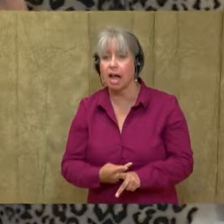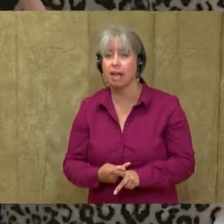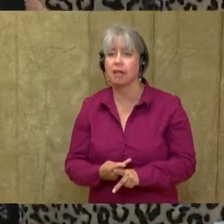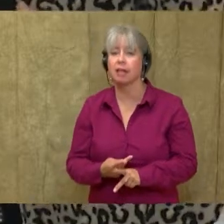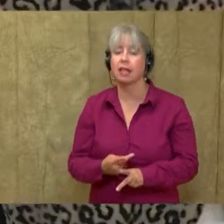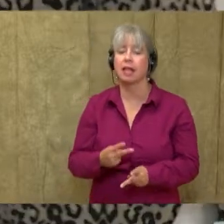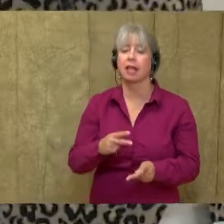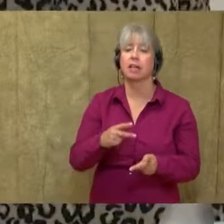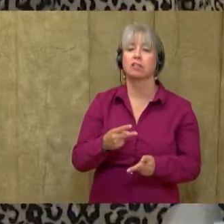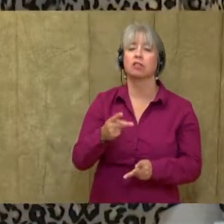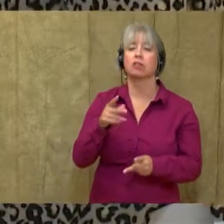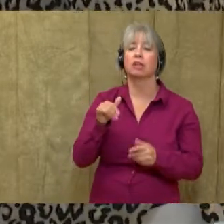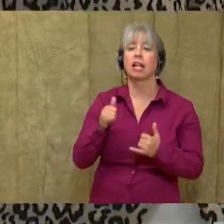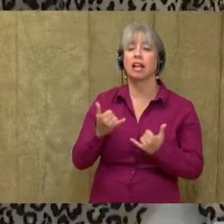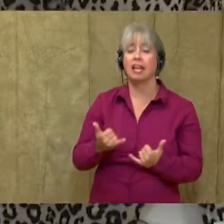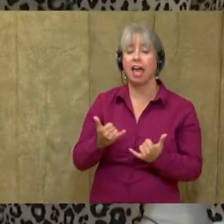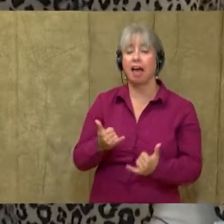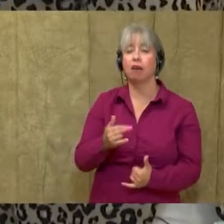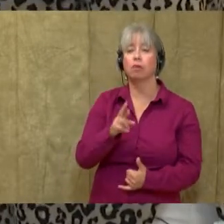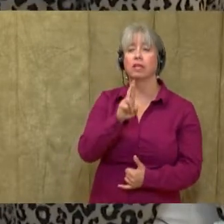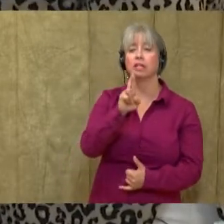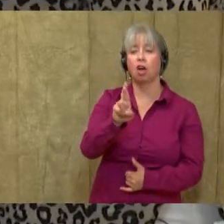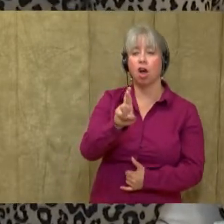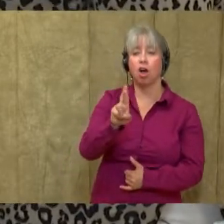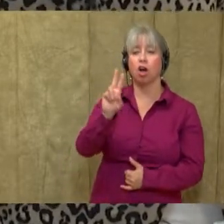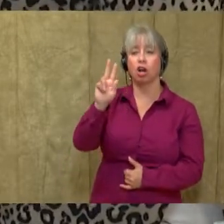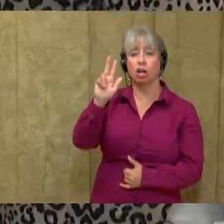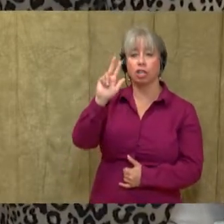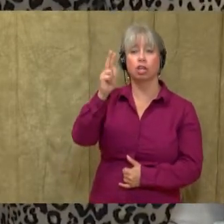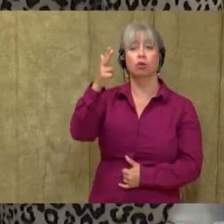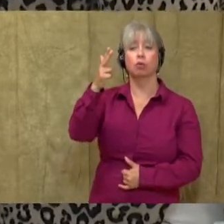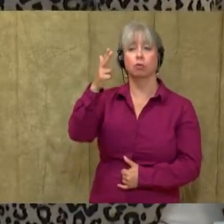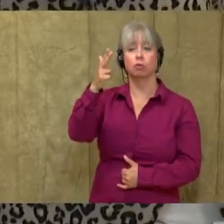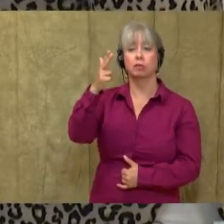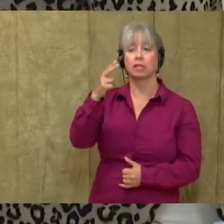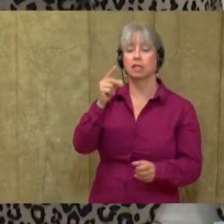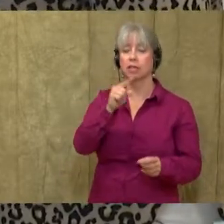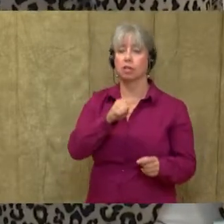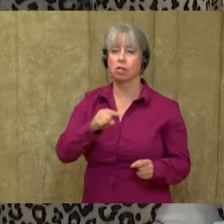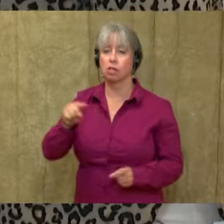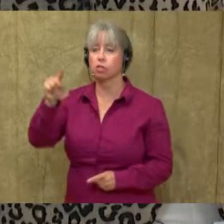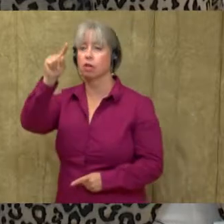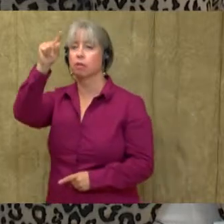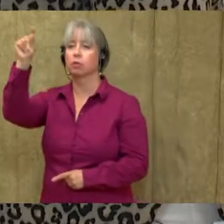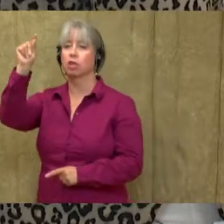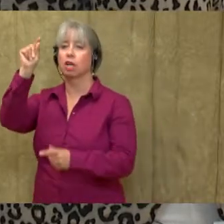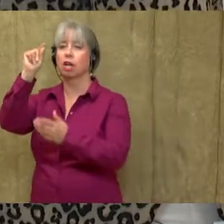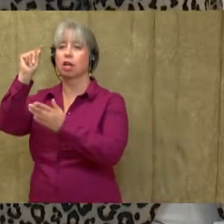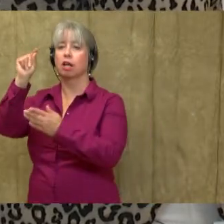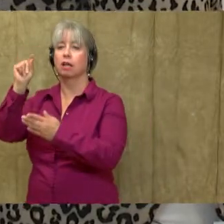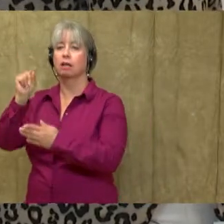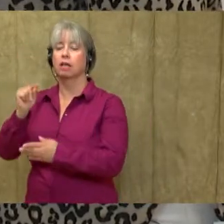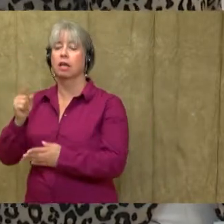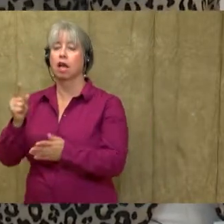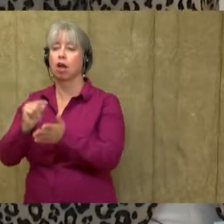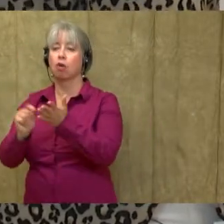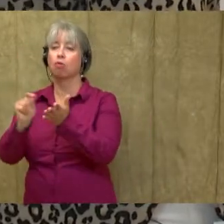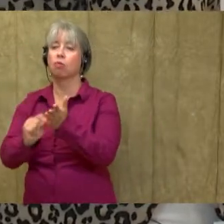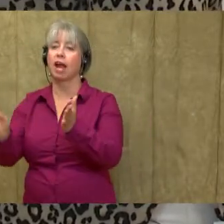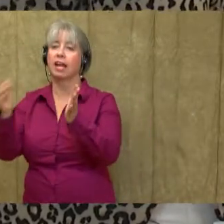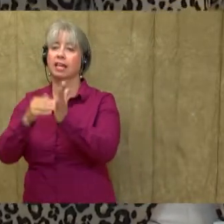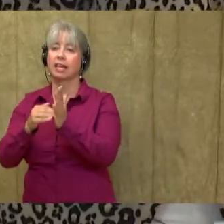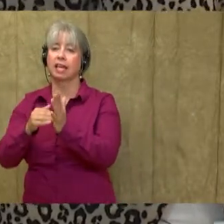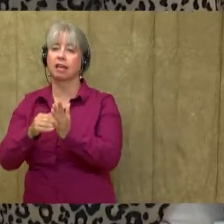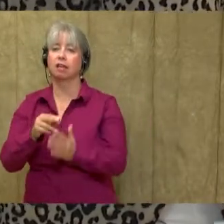r cubed comes from. So I'm going to come up here so I have a little more room, and I'm going to rewrite that as 2 pi